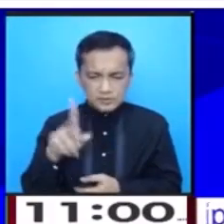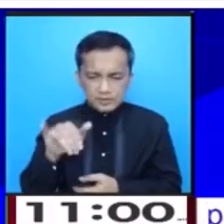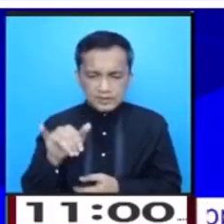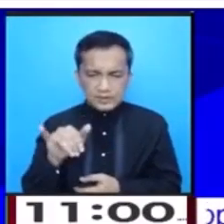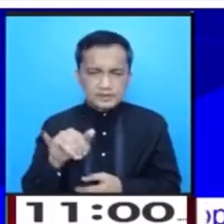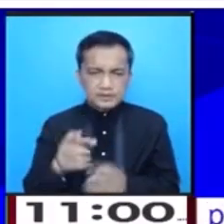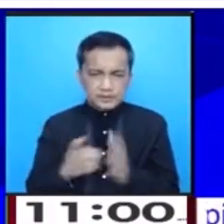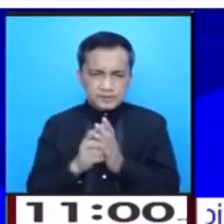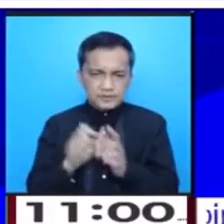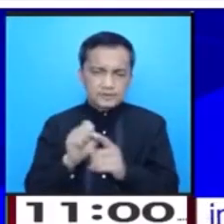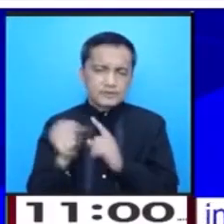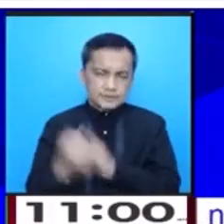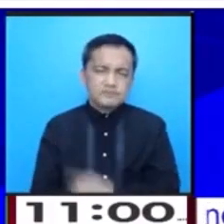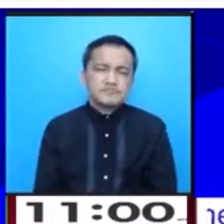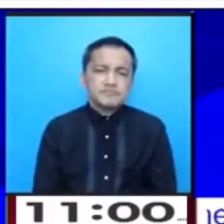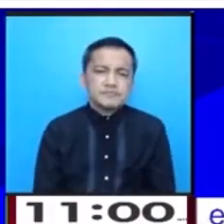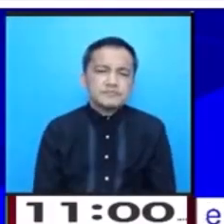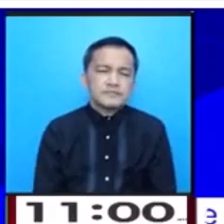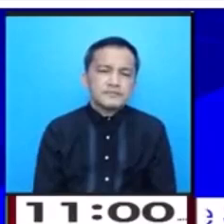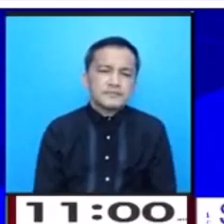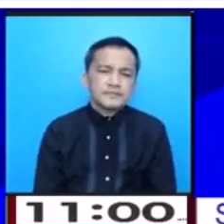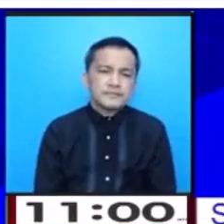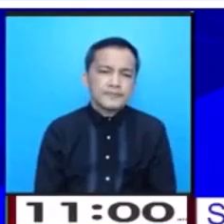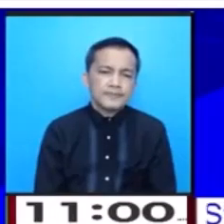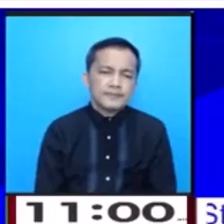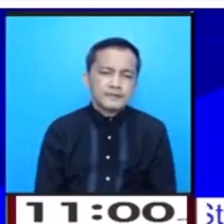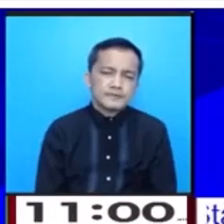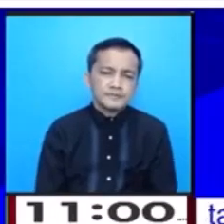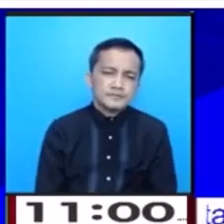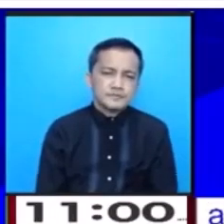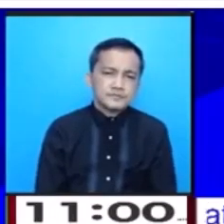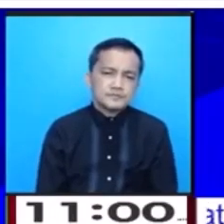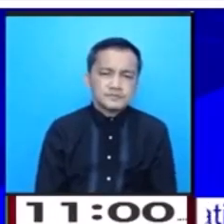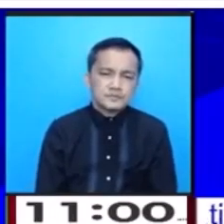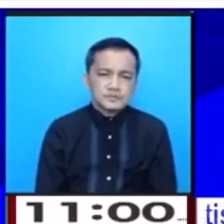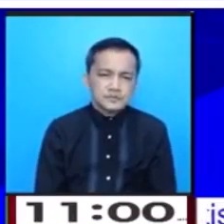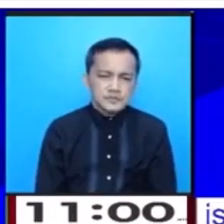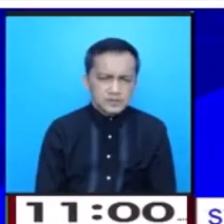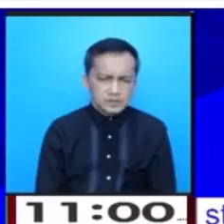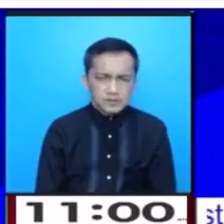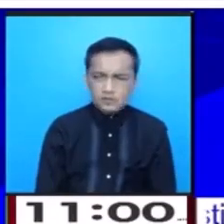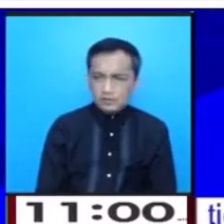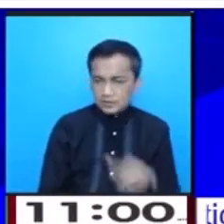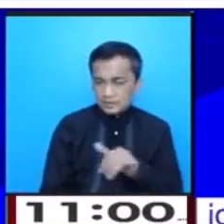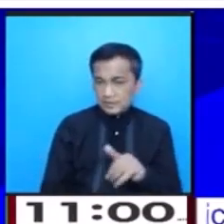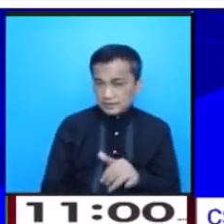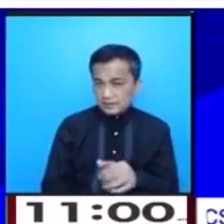So you did not preposition your importation and your stocking